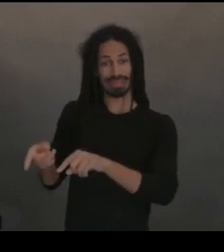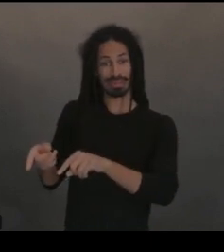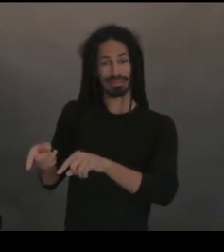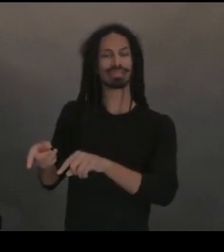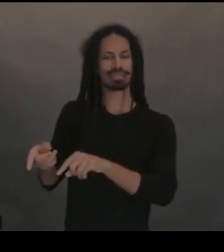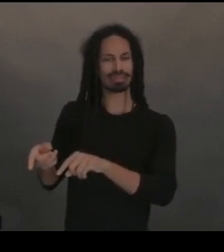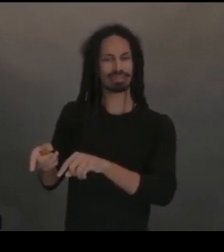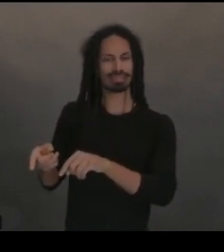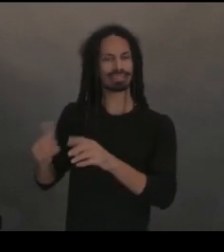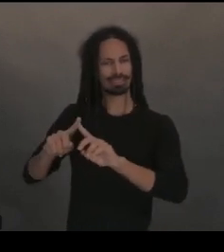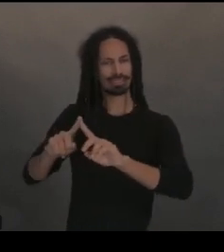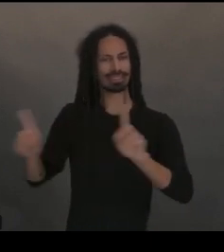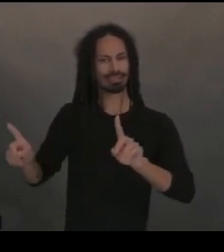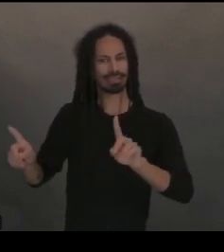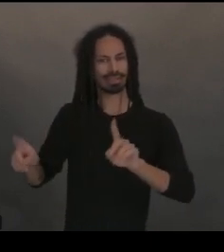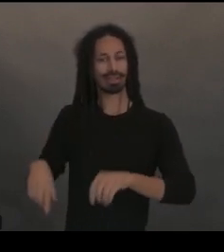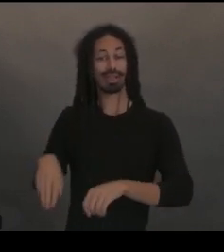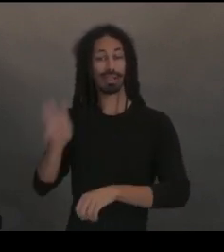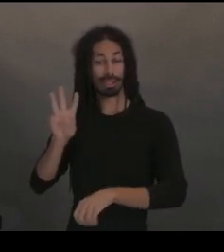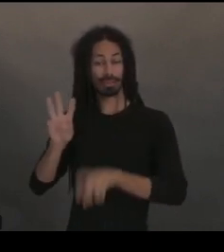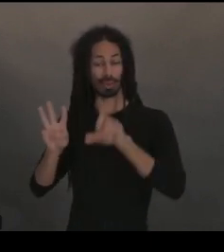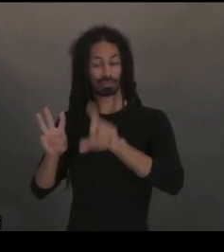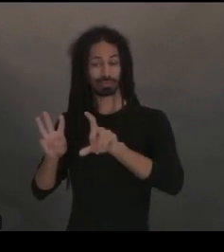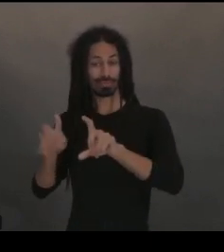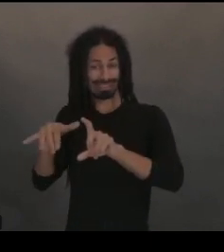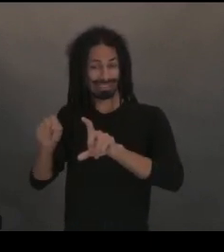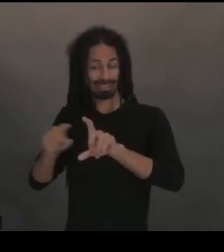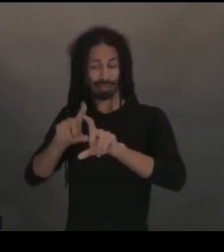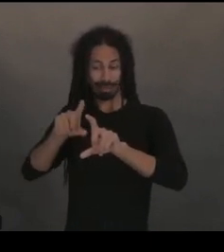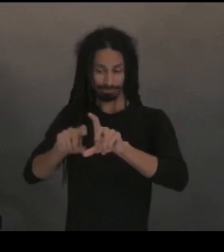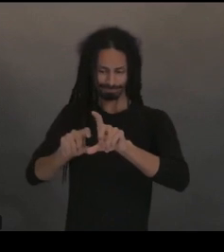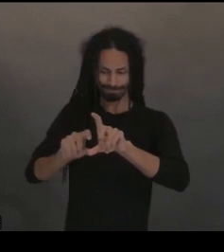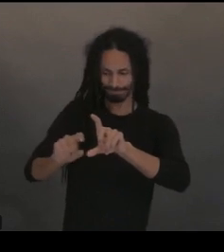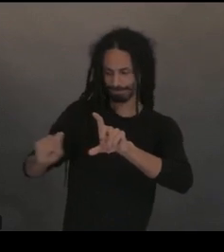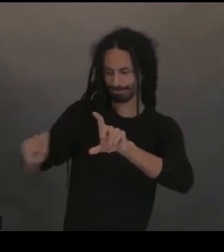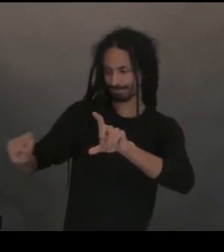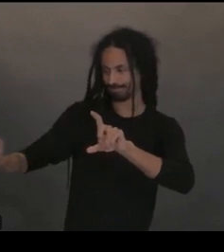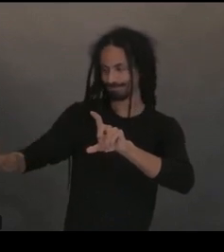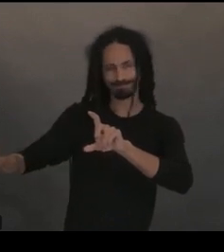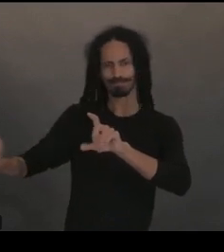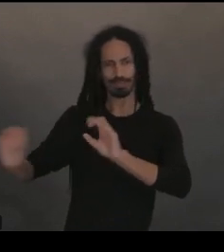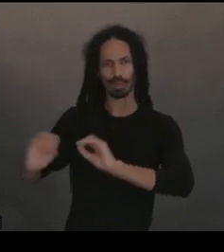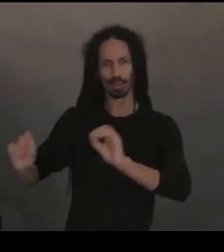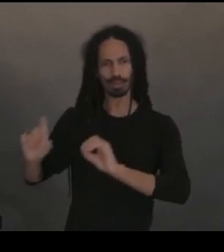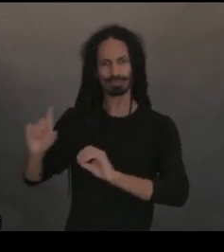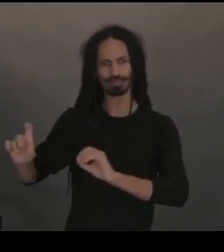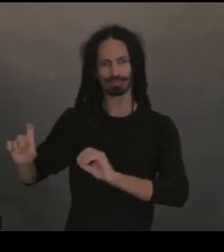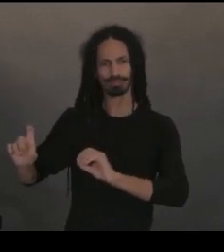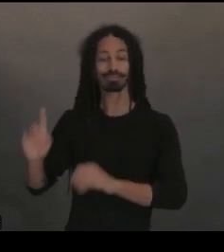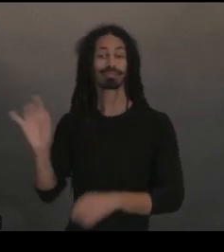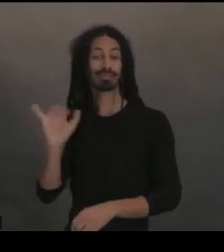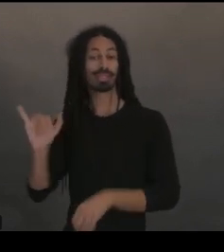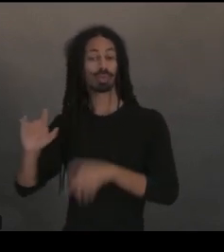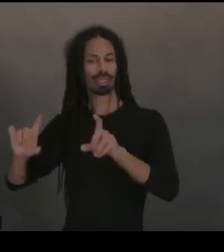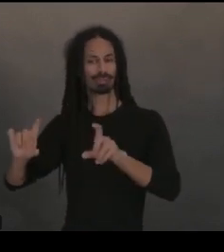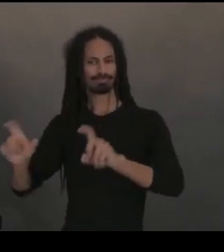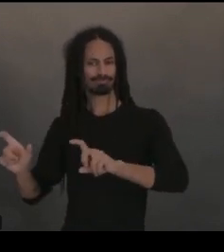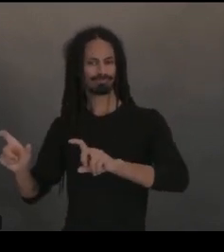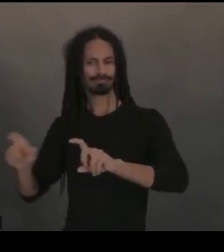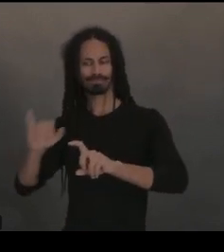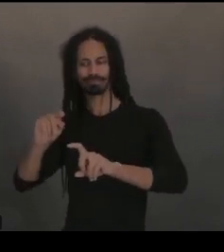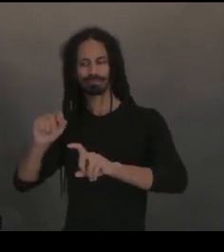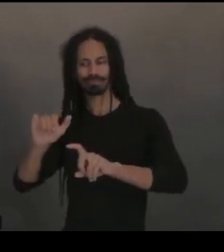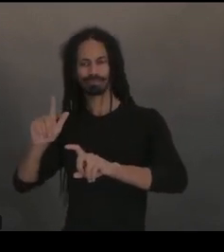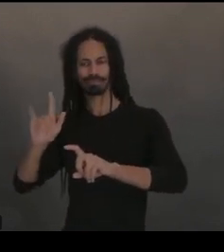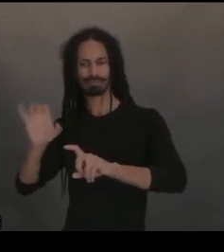case, so we are using that for the title sentence case. We've also used italics to indicate